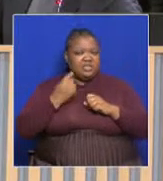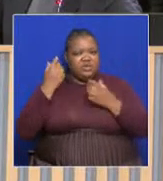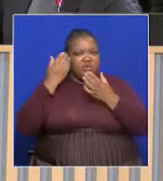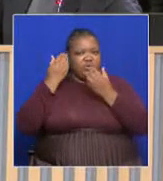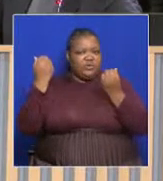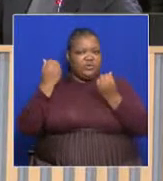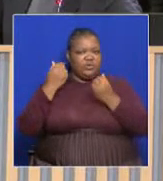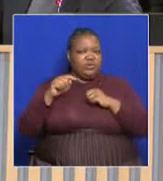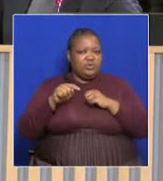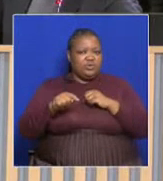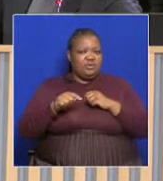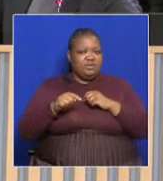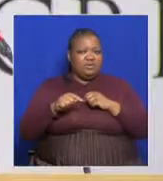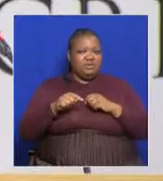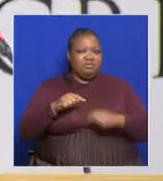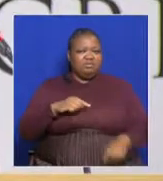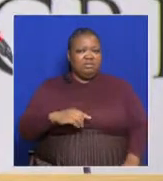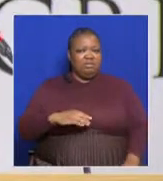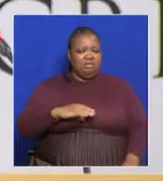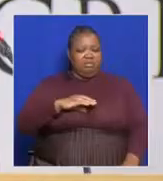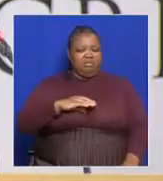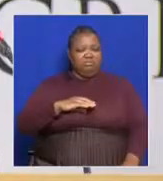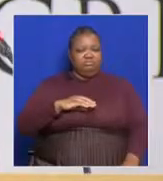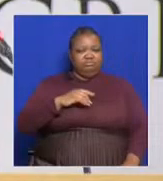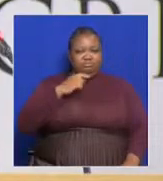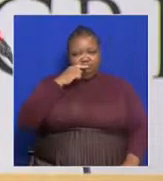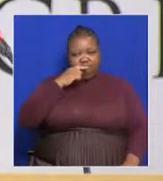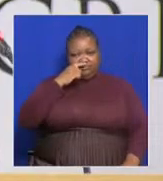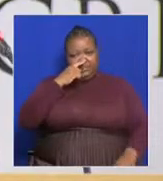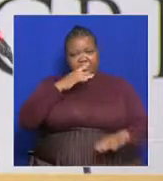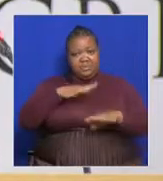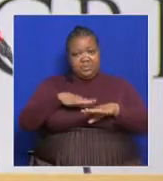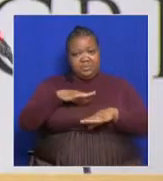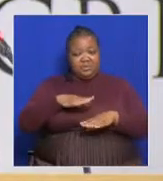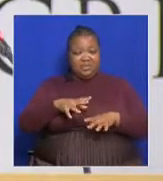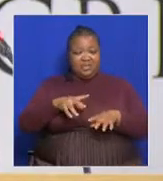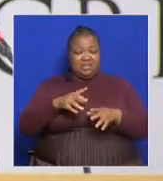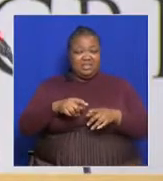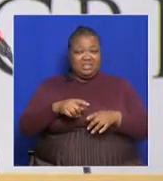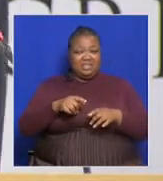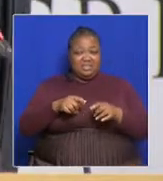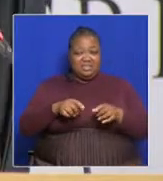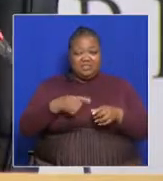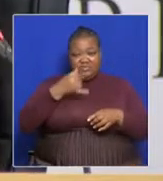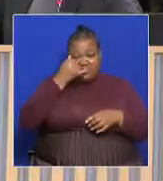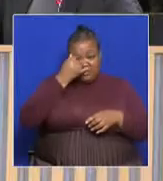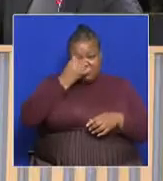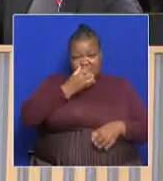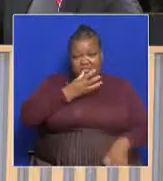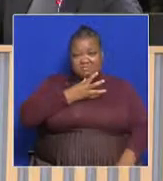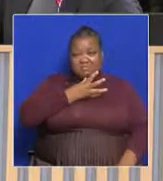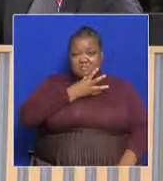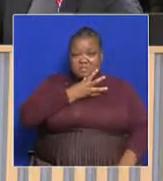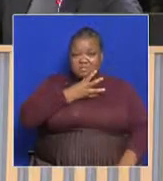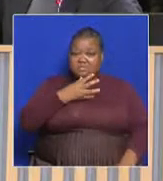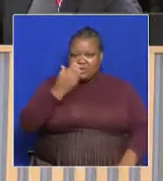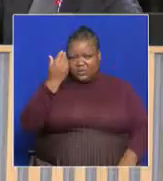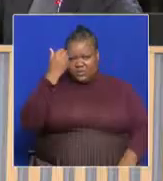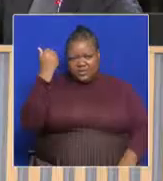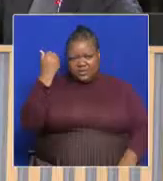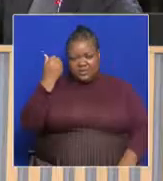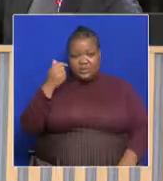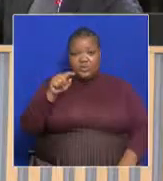your ego. You did not know that this was a big bust. All you knew at that point is, at a